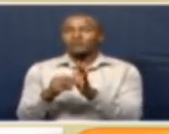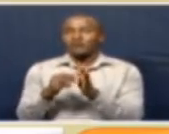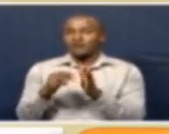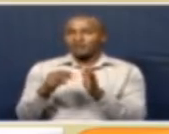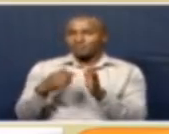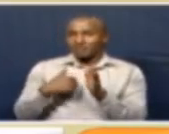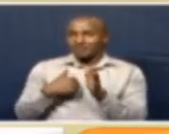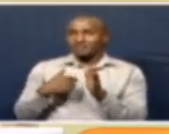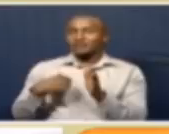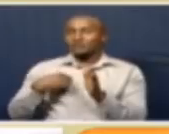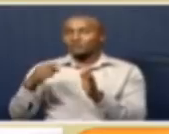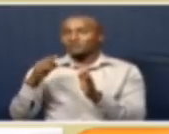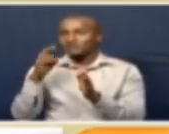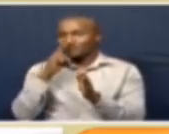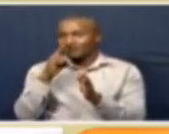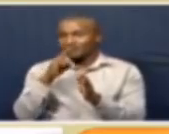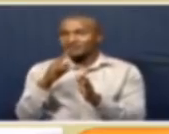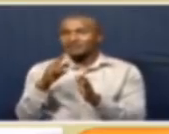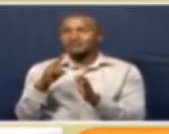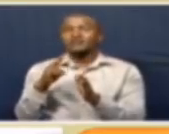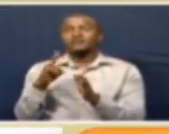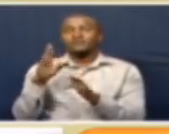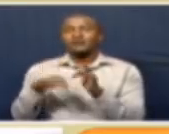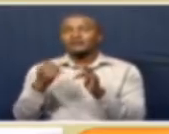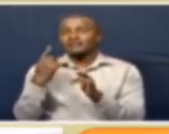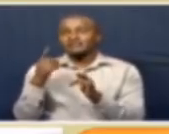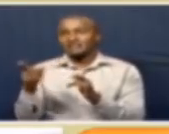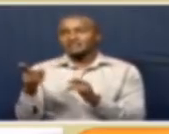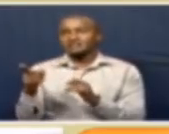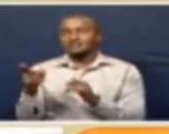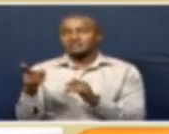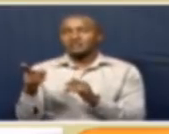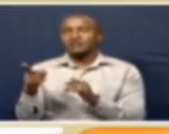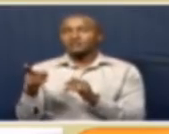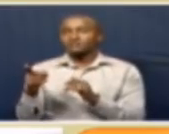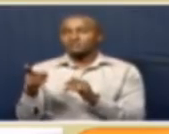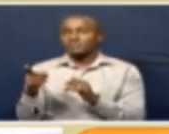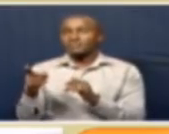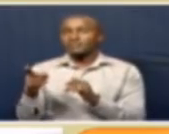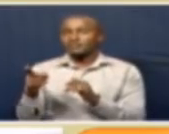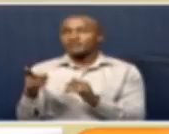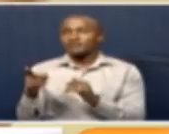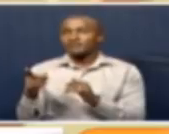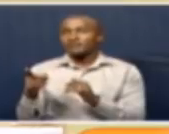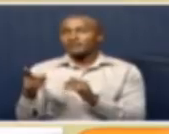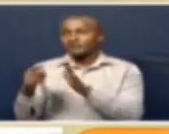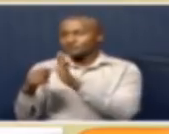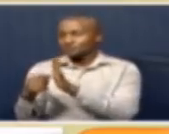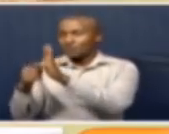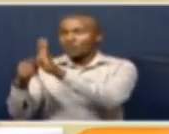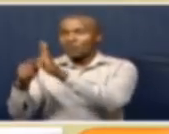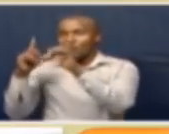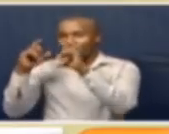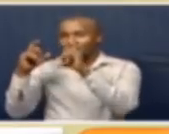this outfit would look funny. You wouldn't understand what it is. So they're used out there to like show a picture of